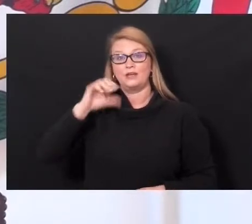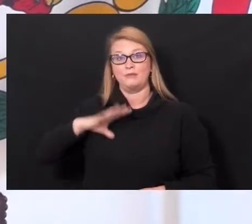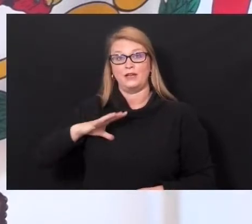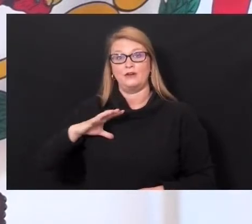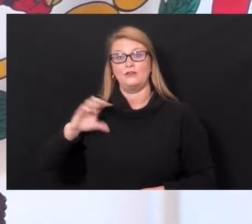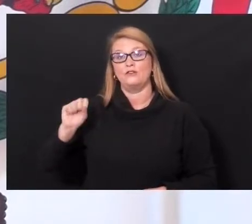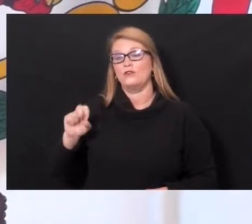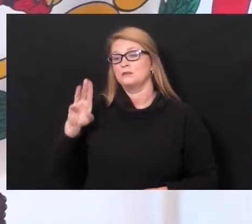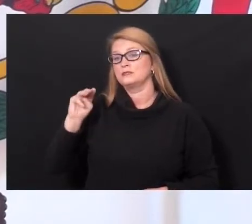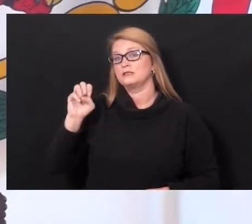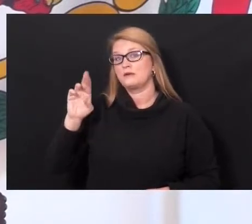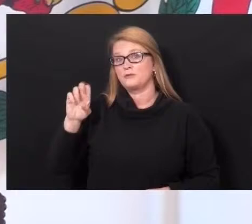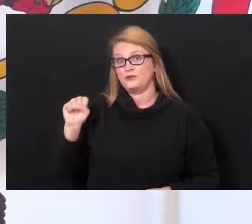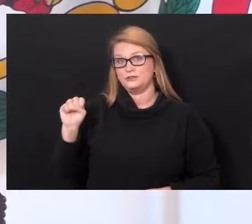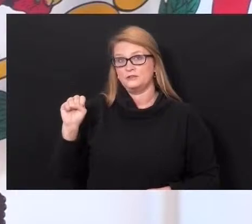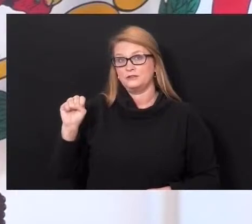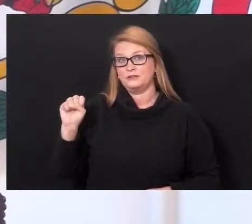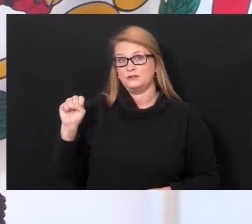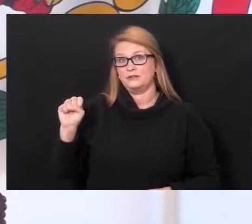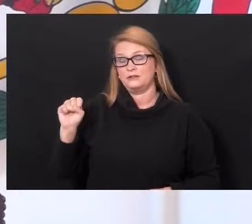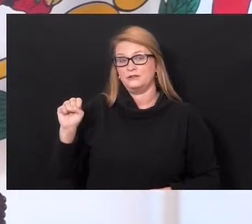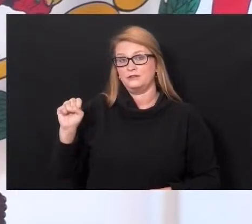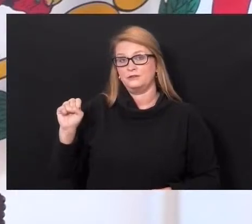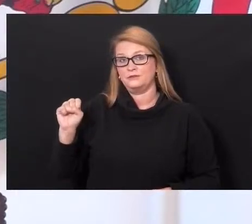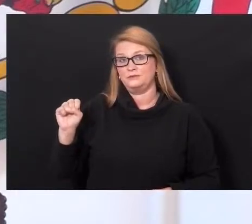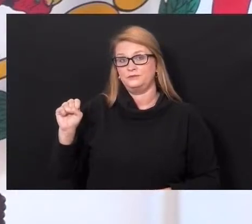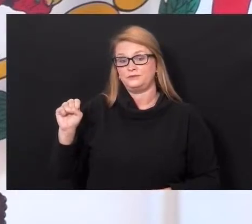from Summers County.